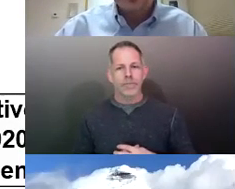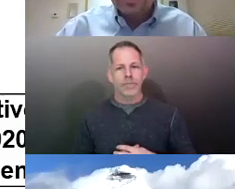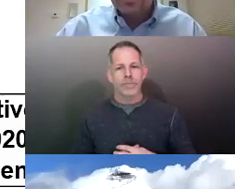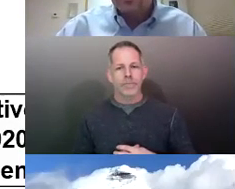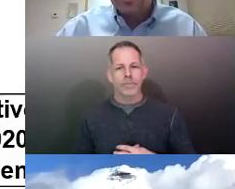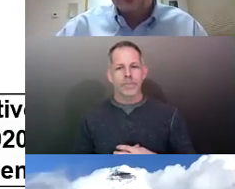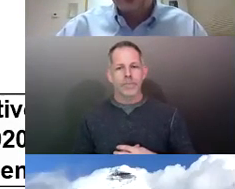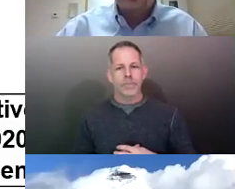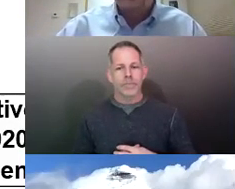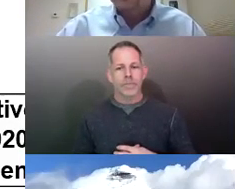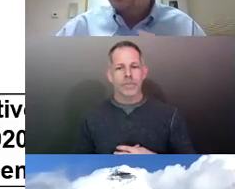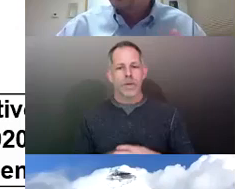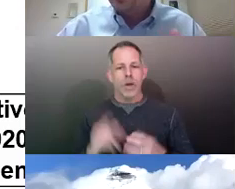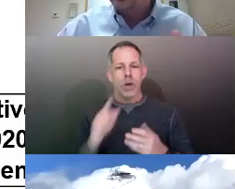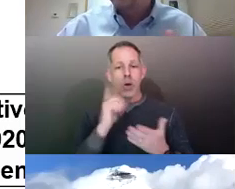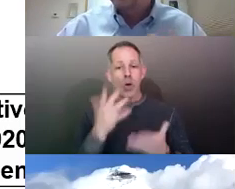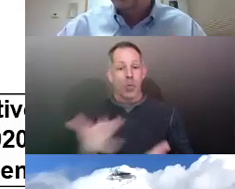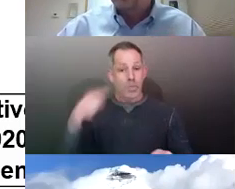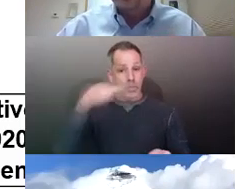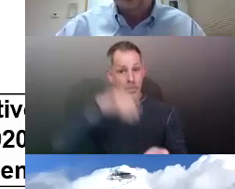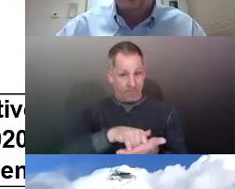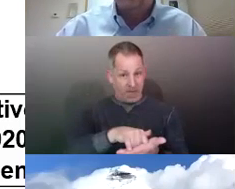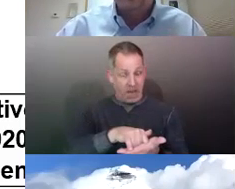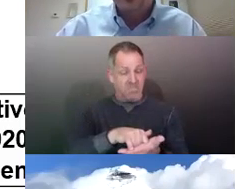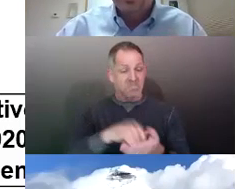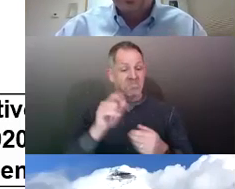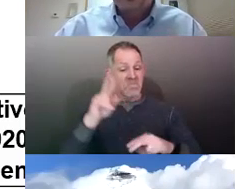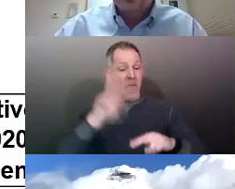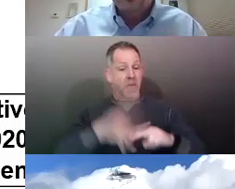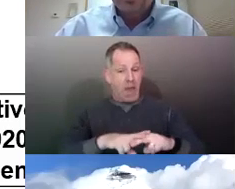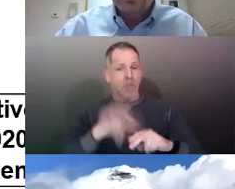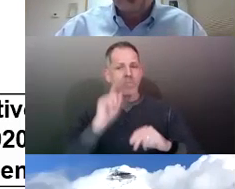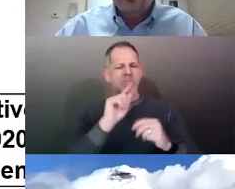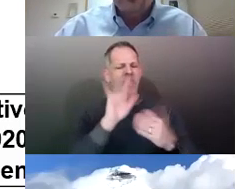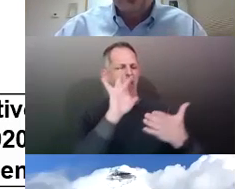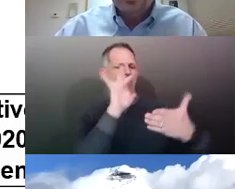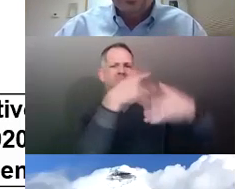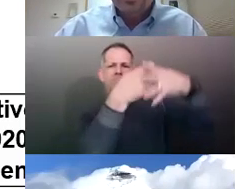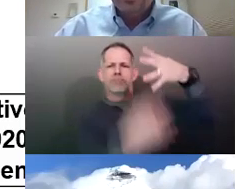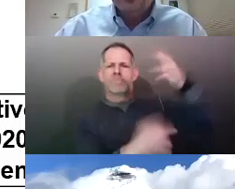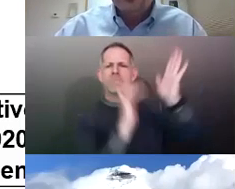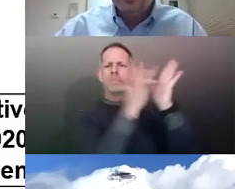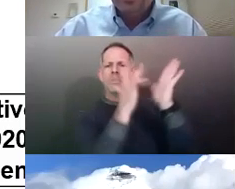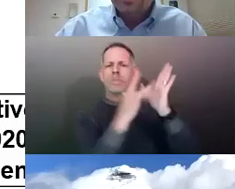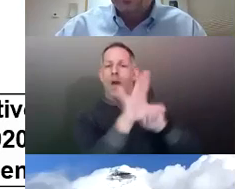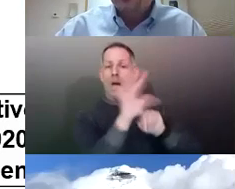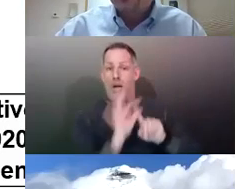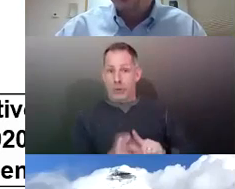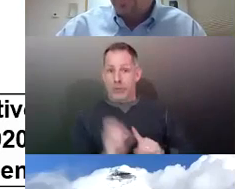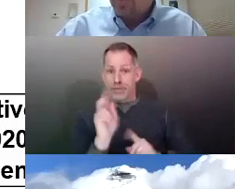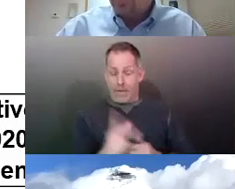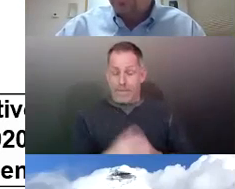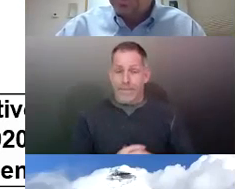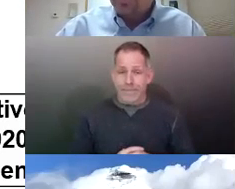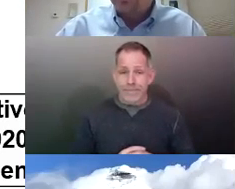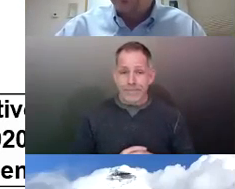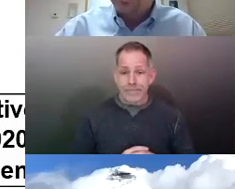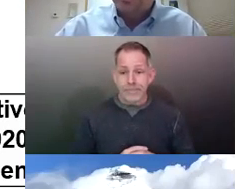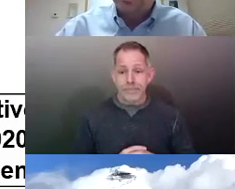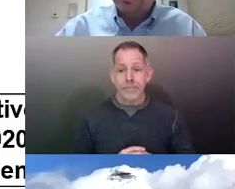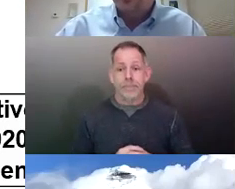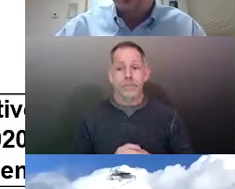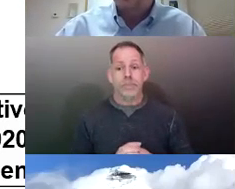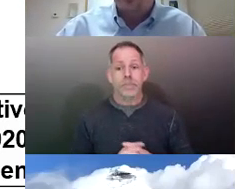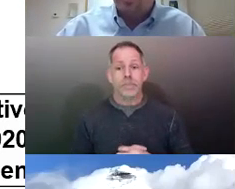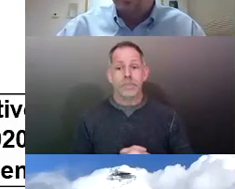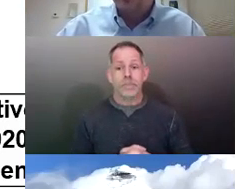70% of that increase comes in those age groups. But we again, keep in mind that all age groups are